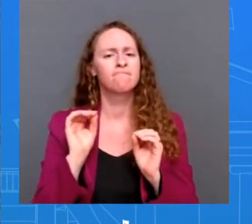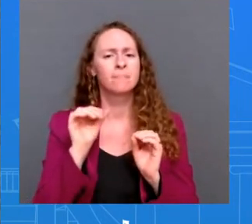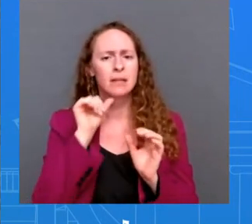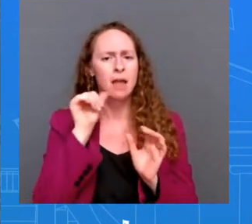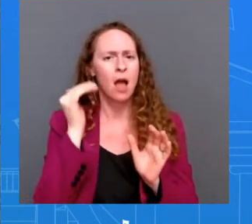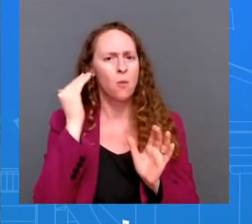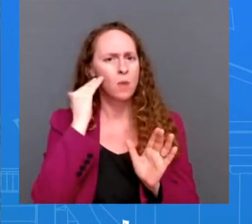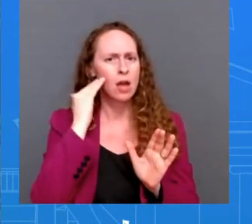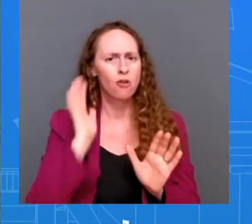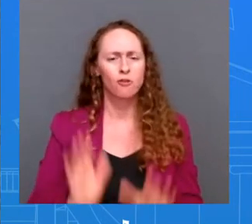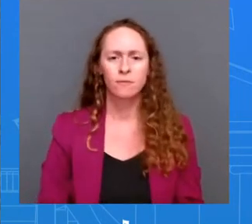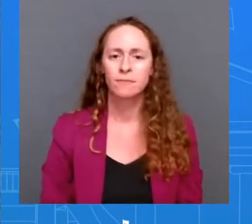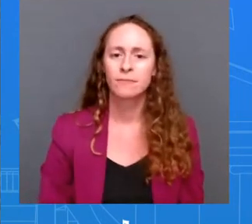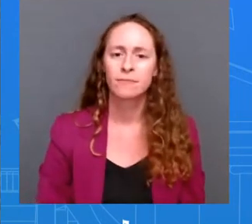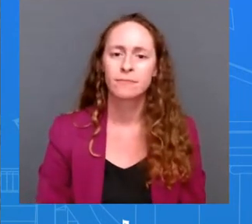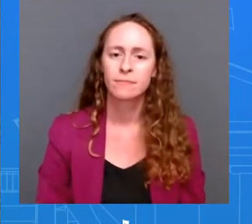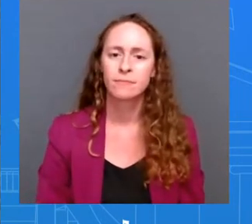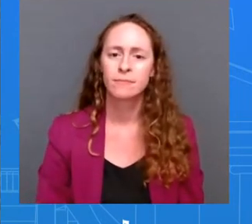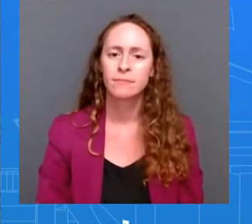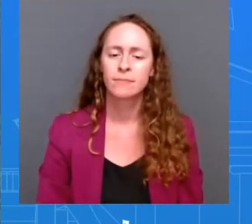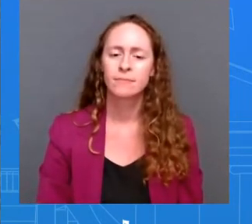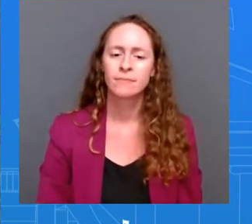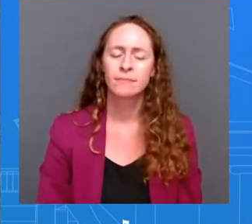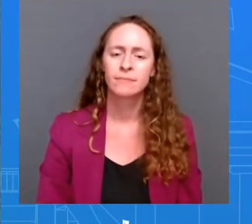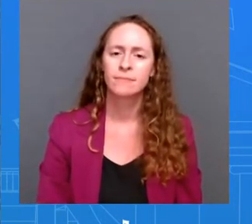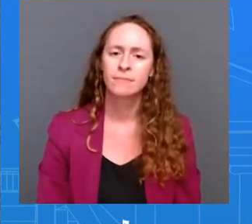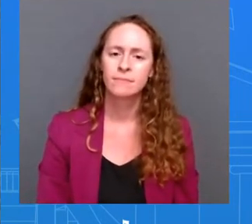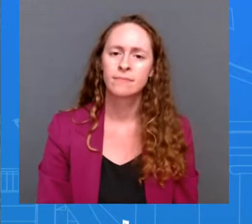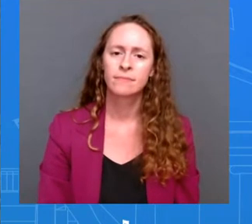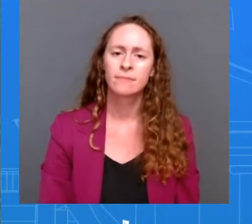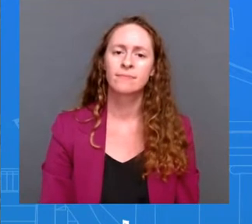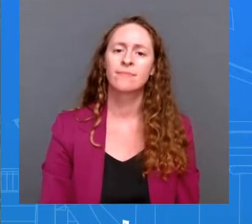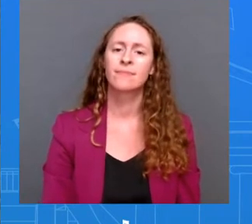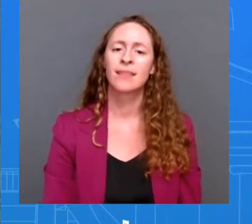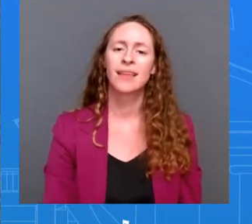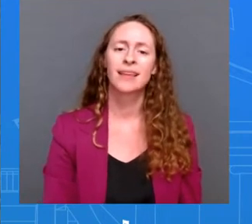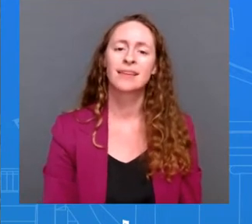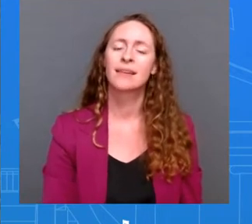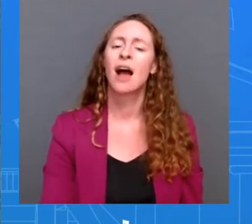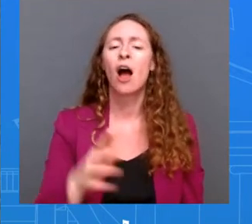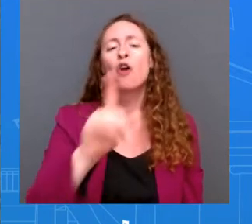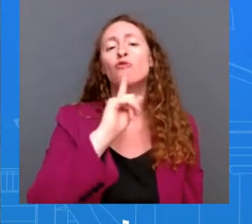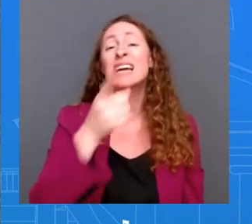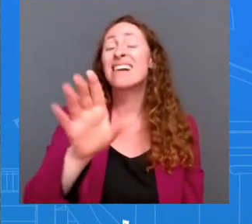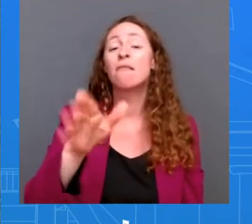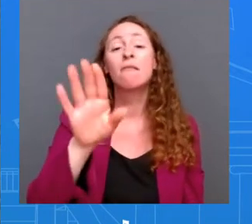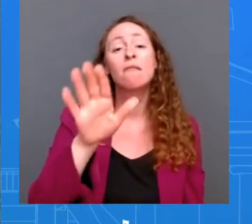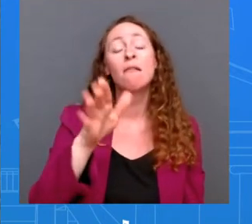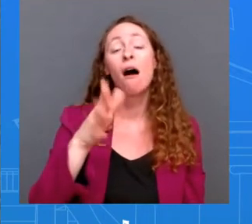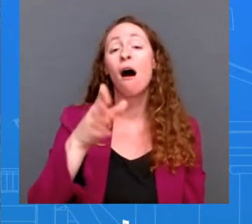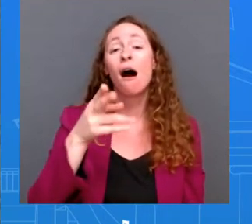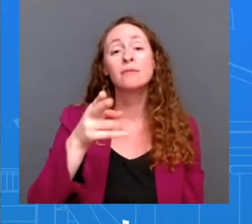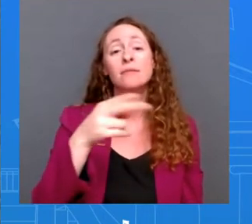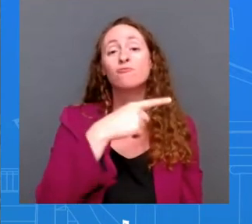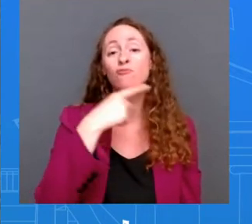it's another common play out of the Russian playbook here to accuse others of what you did yourself. And